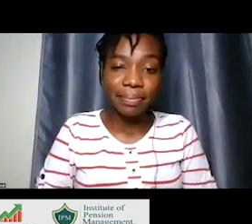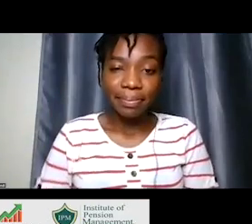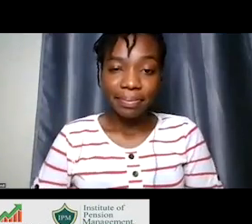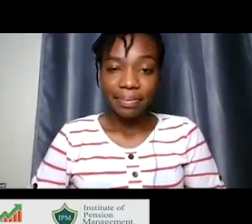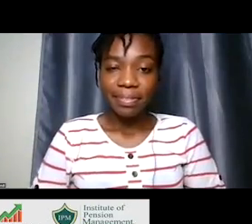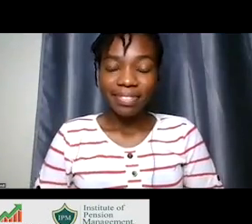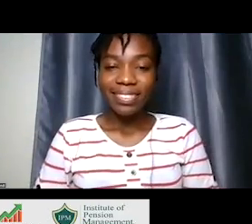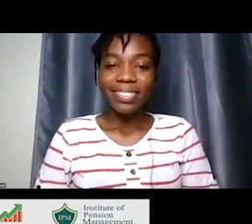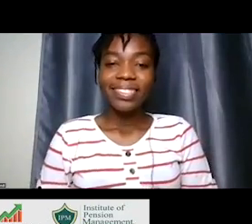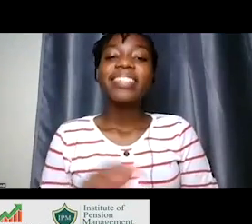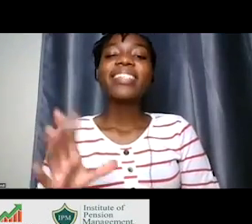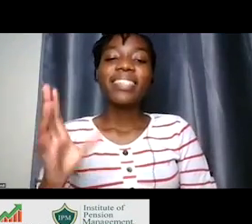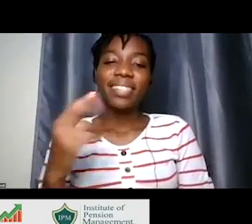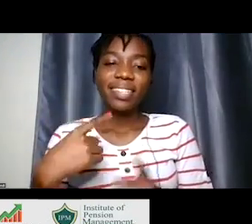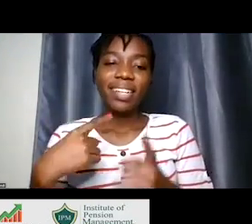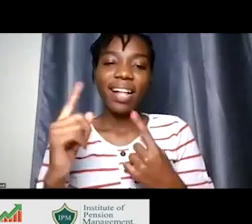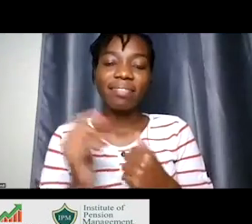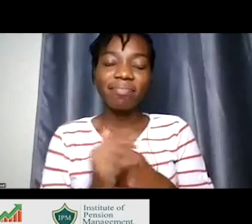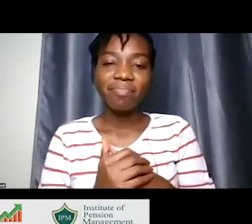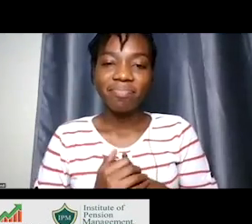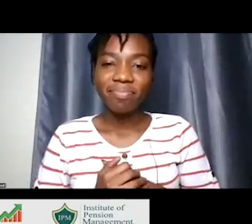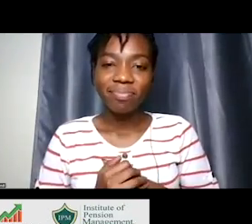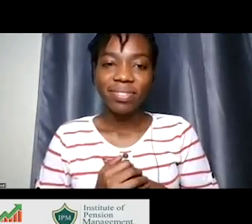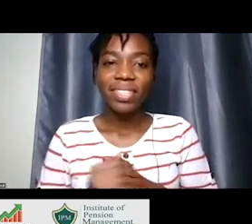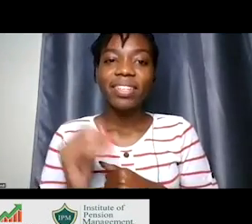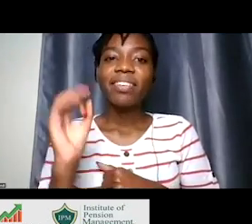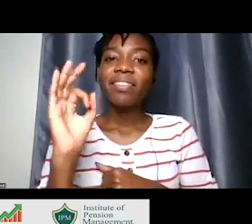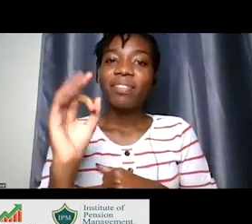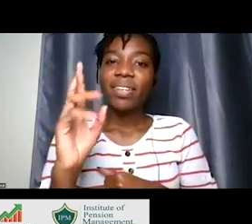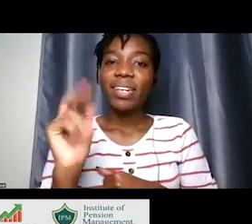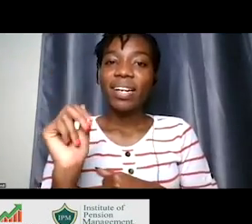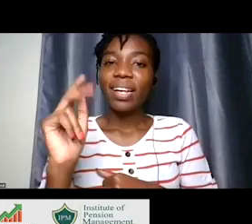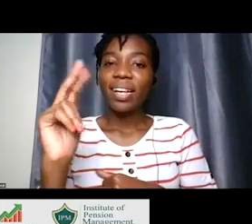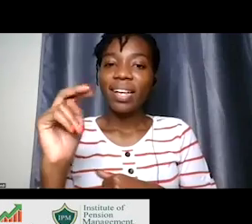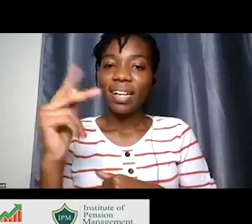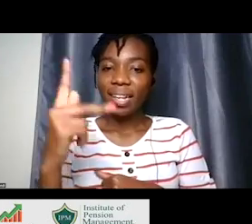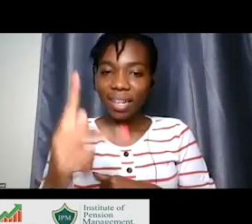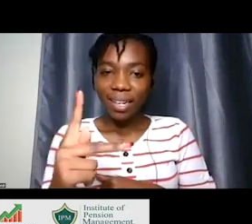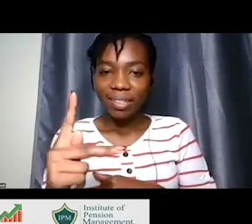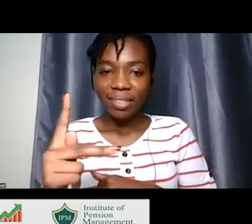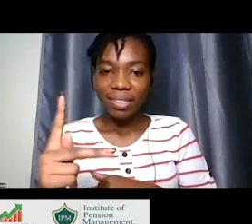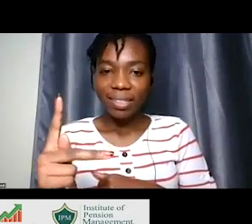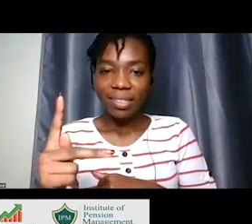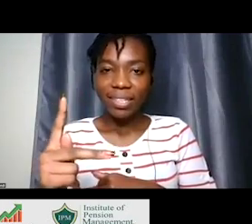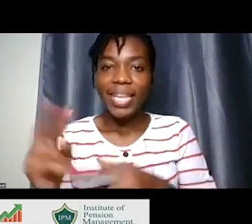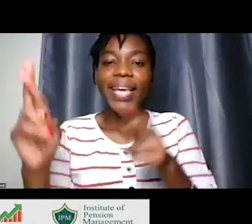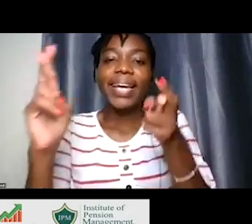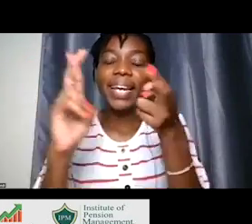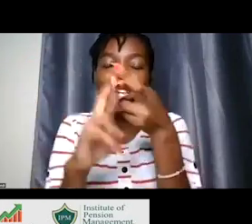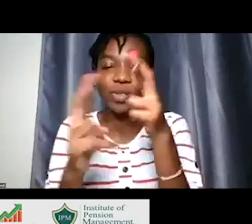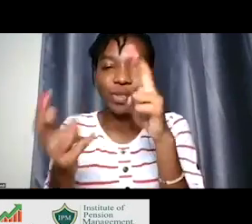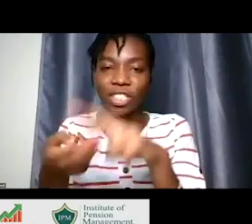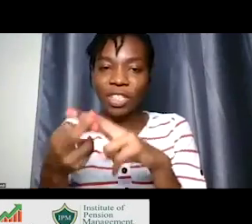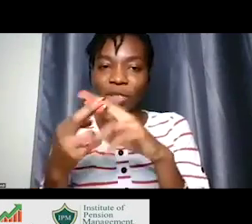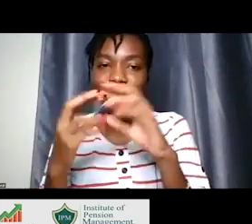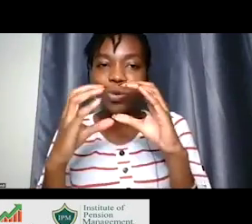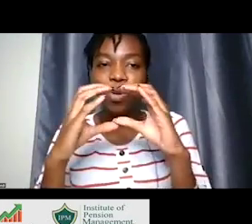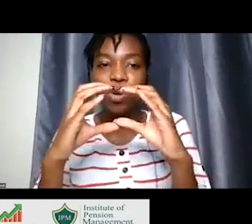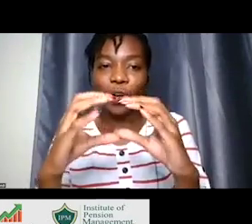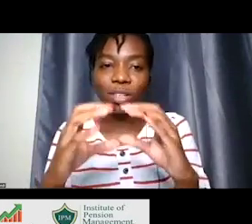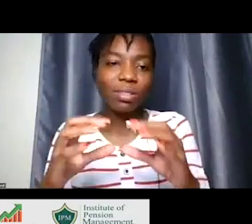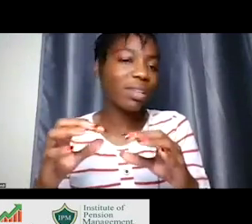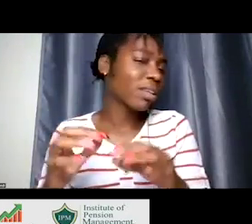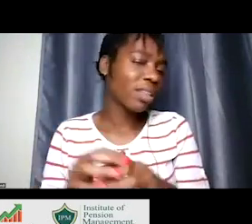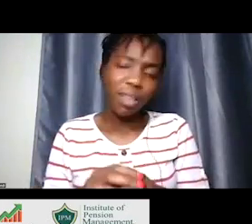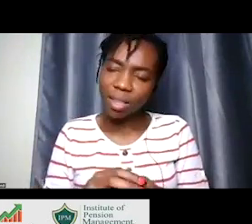right. So Frank Wambare is a relationship coach. Actually, my computer today is